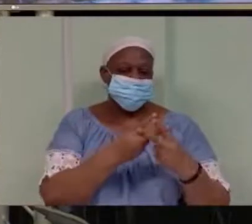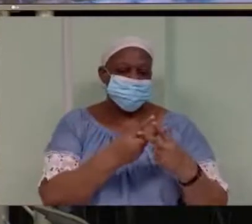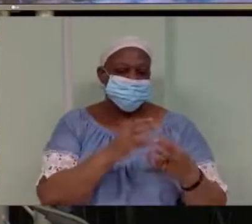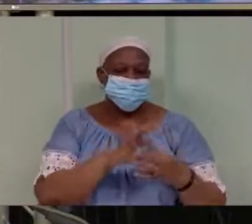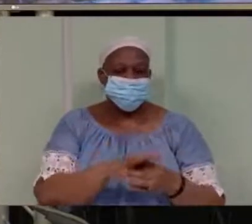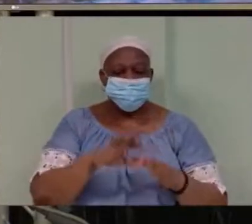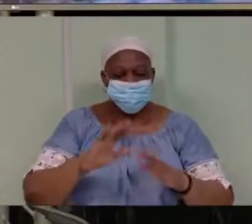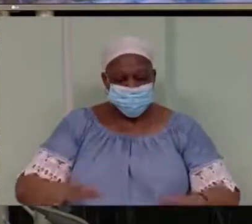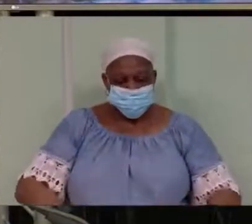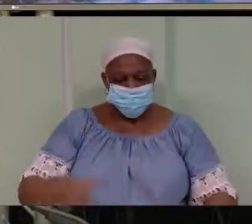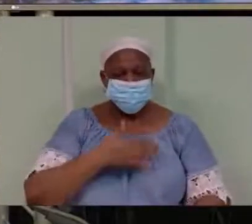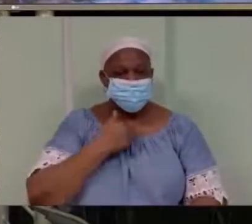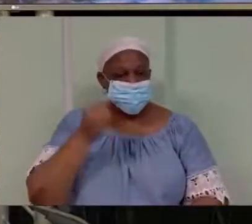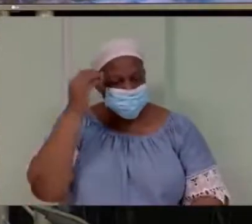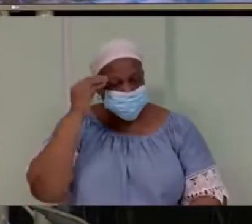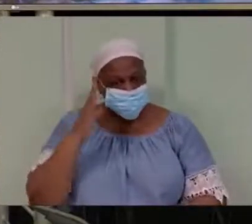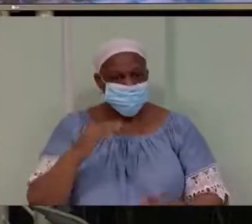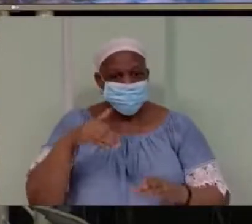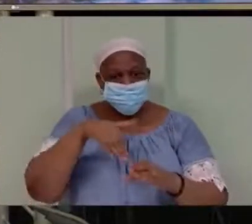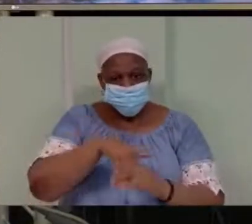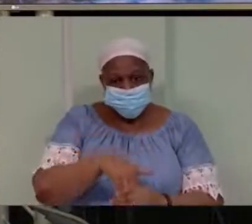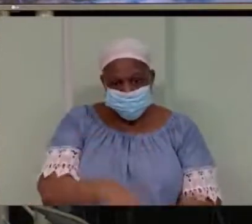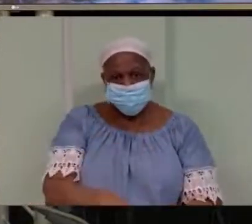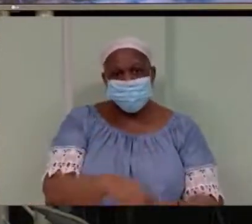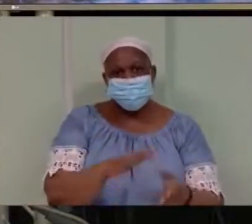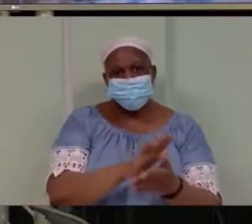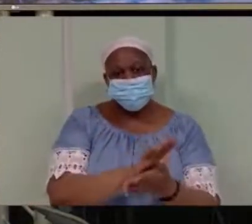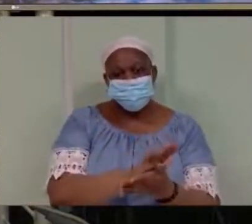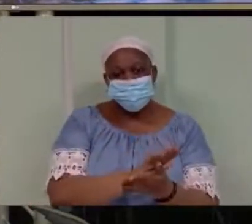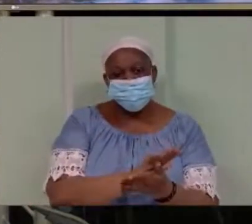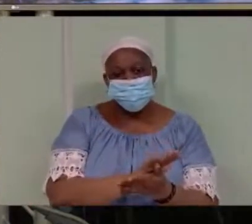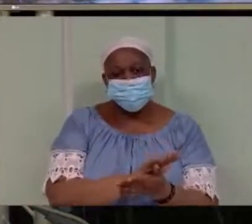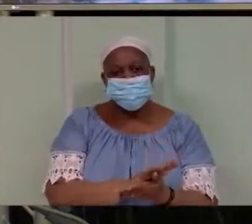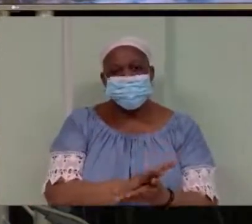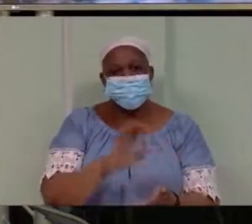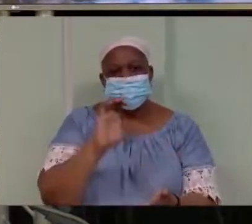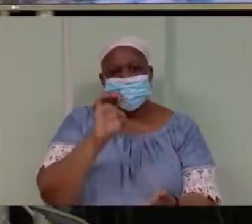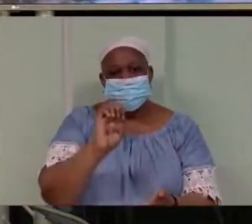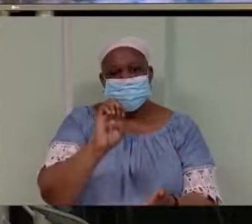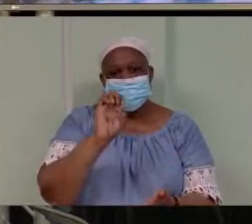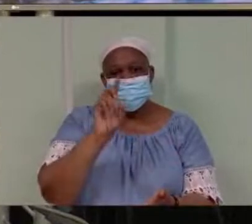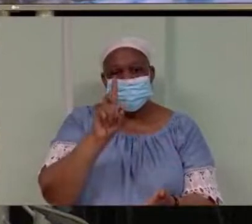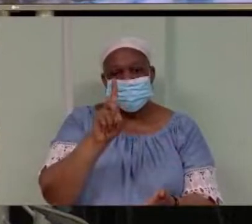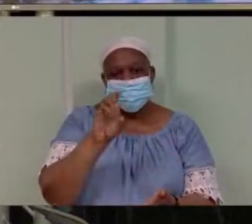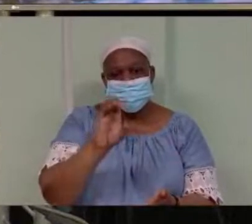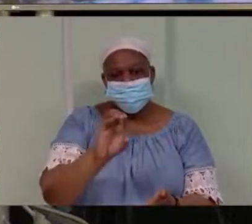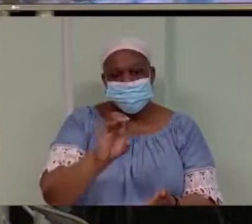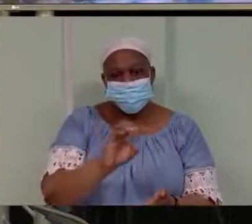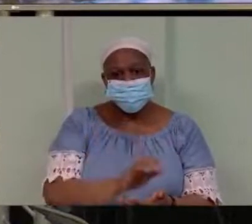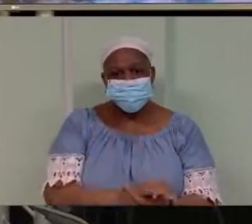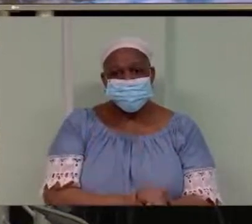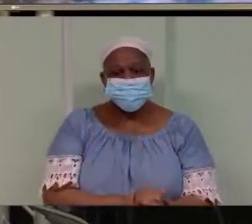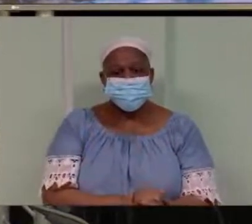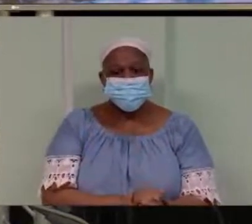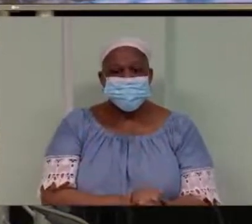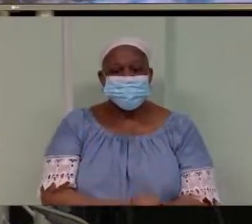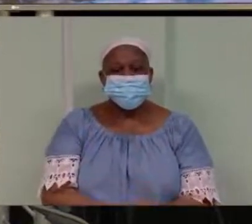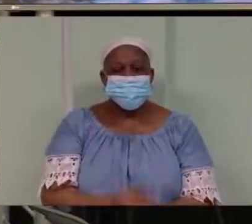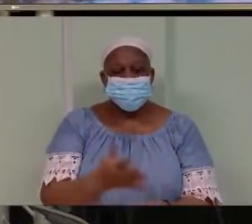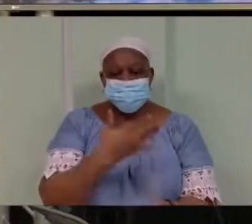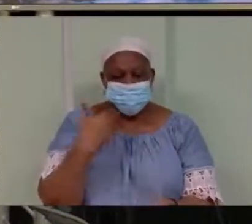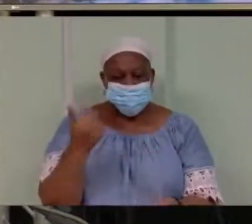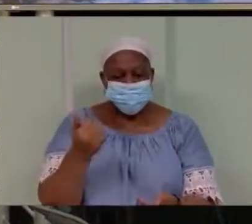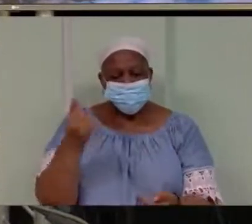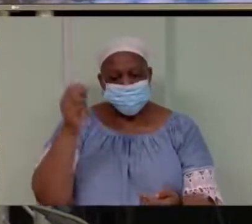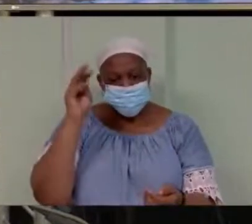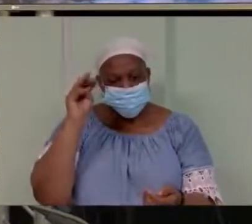in the early childhood centers the early childhood development unit in collaboration with the ministry of education and the